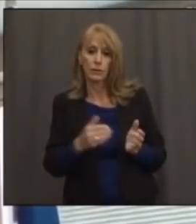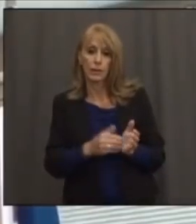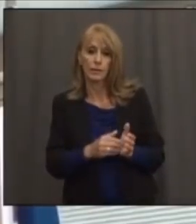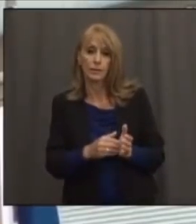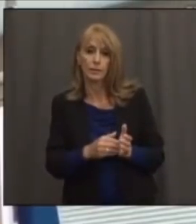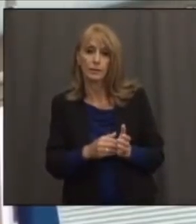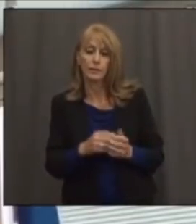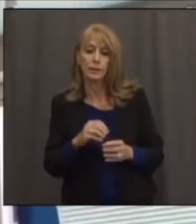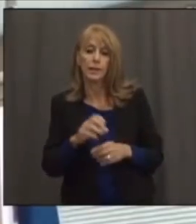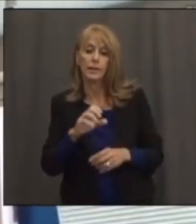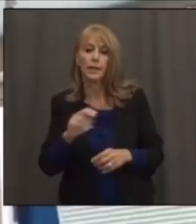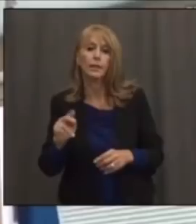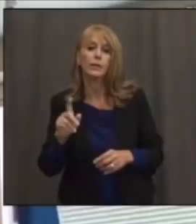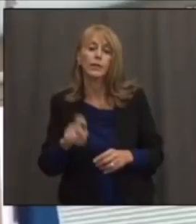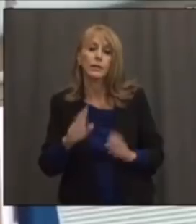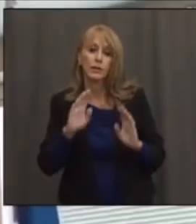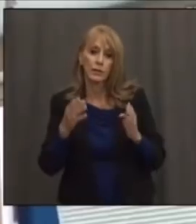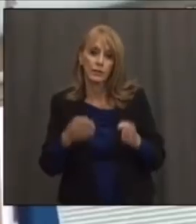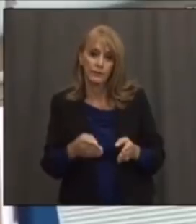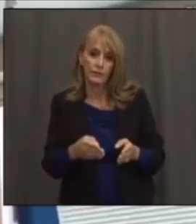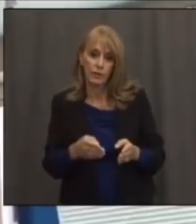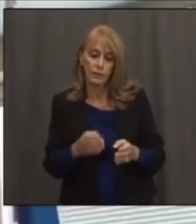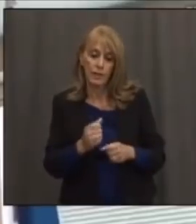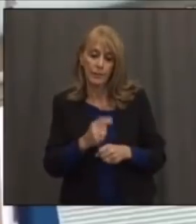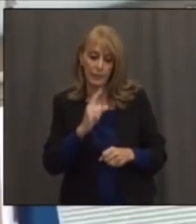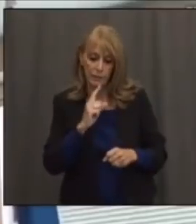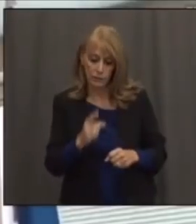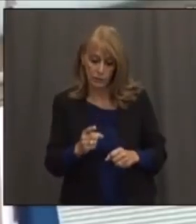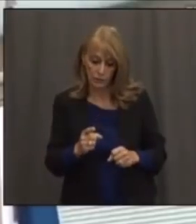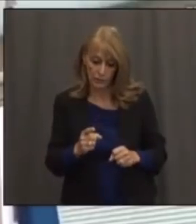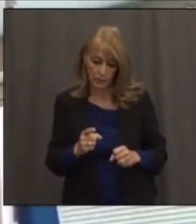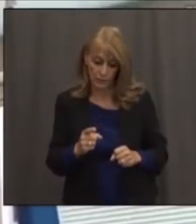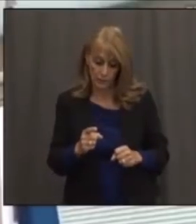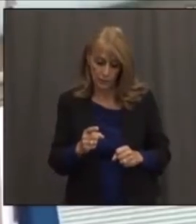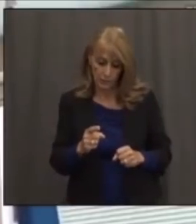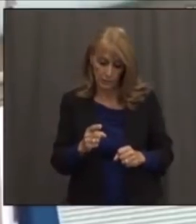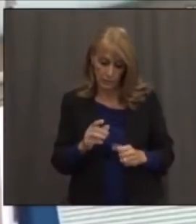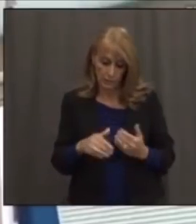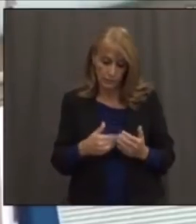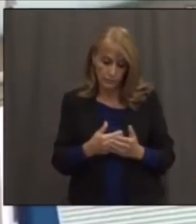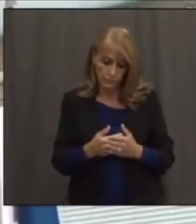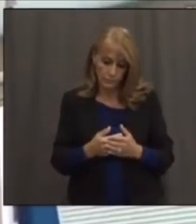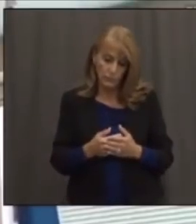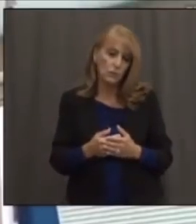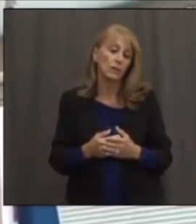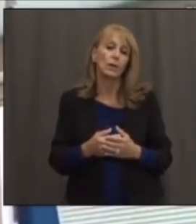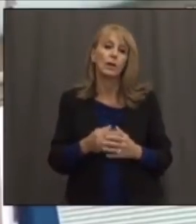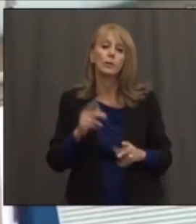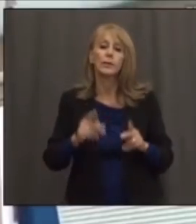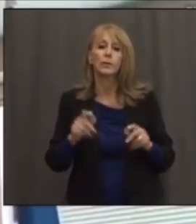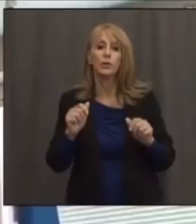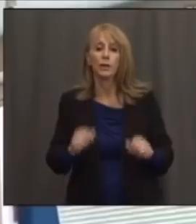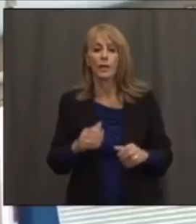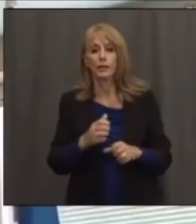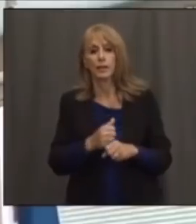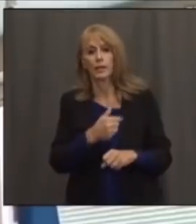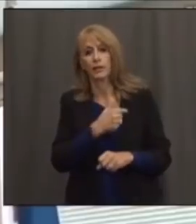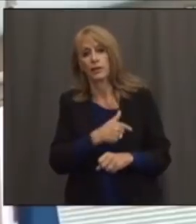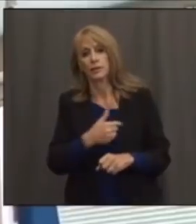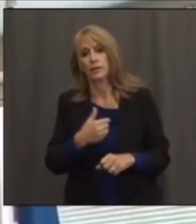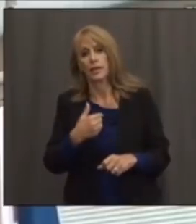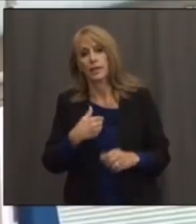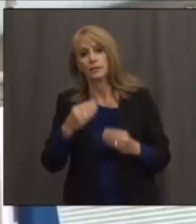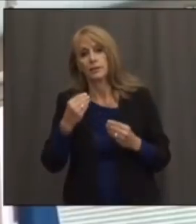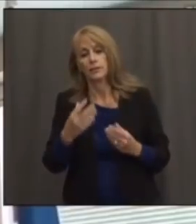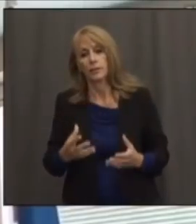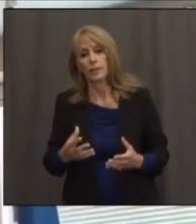in Connecticut, we need to focus on making sure that every individual who is eligible for vaccine has the